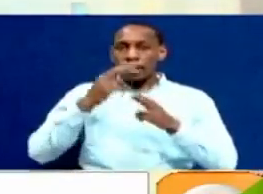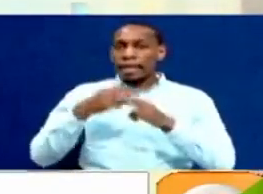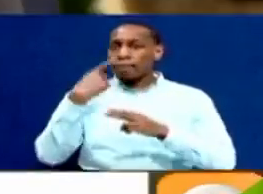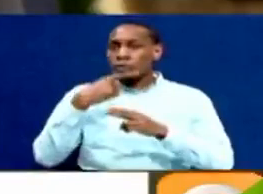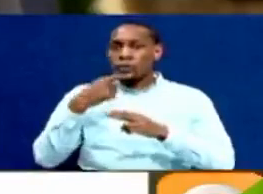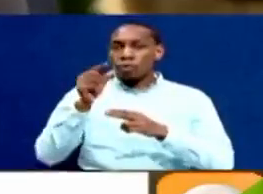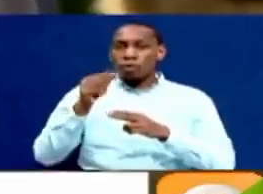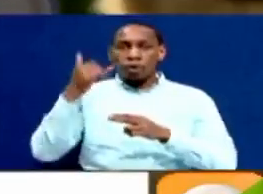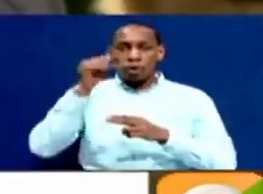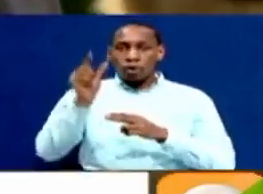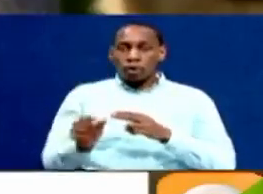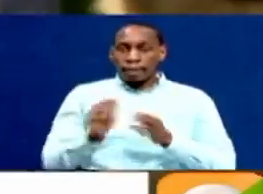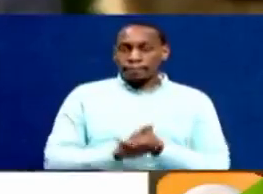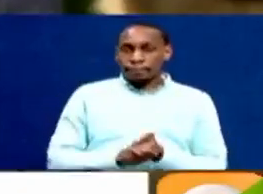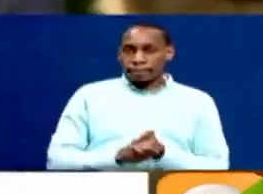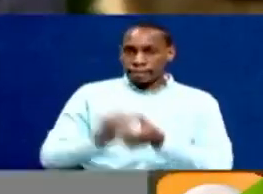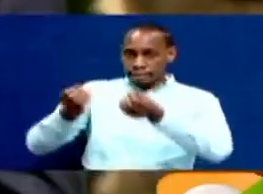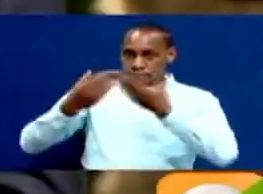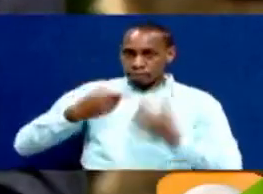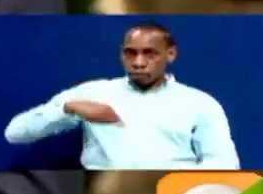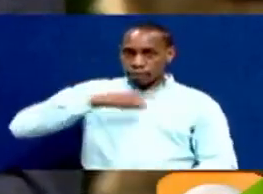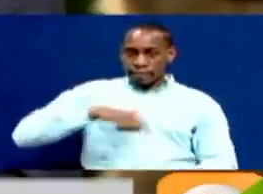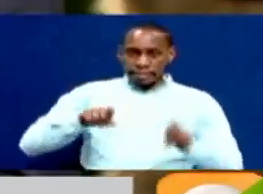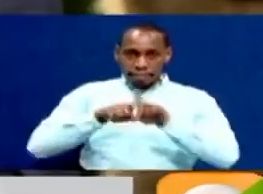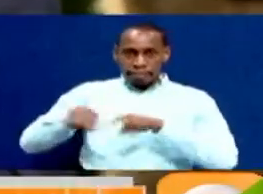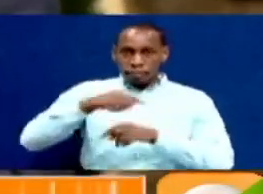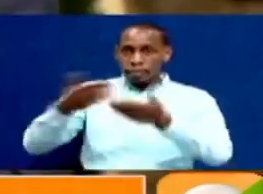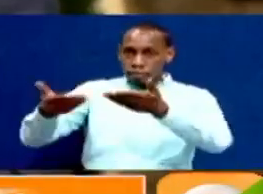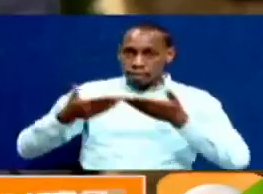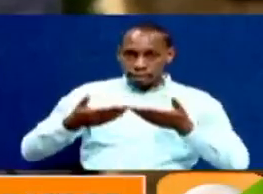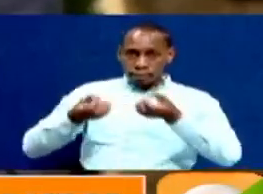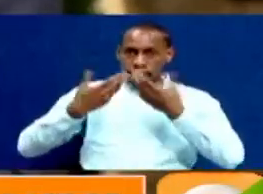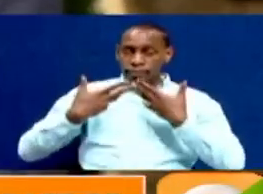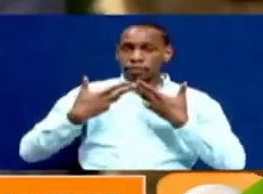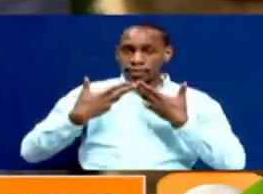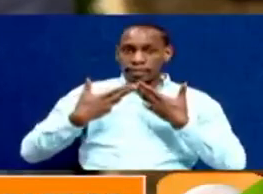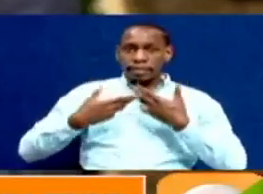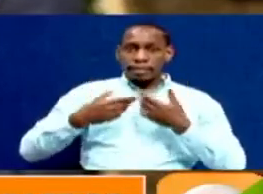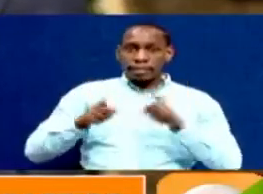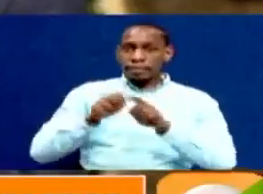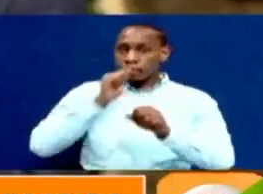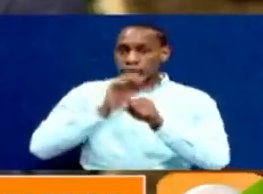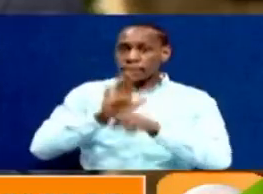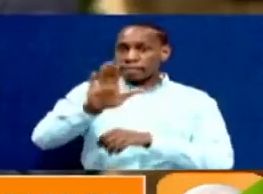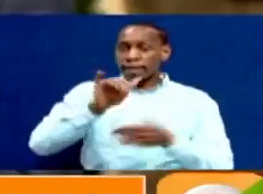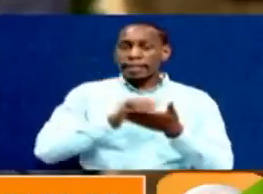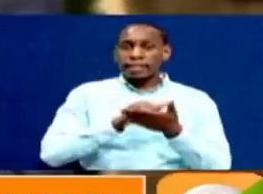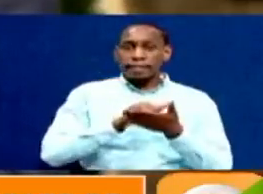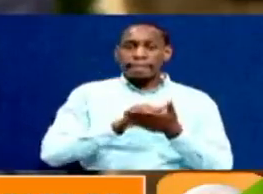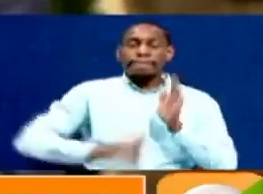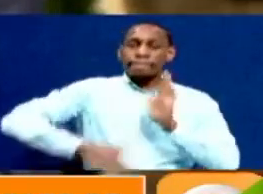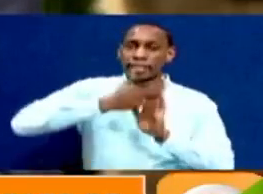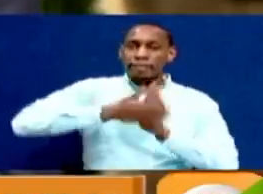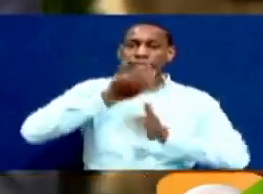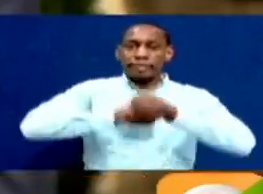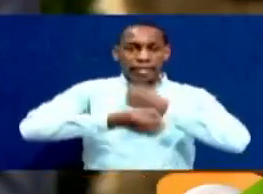as a caller. Fichua kwetu, and we are going to receive the information, and we are assured of our